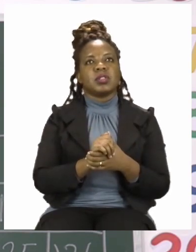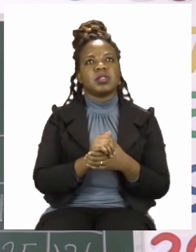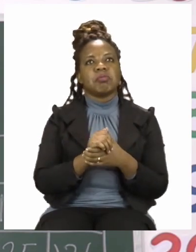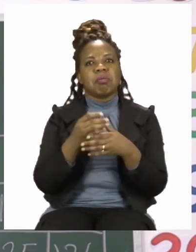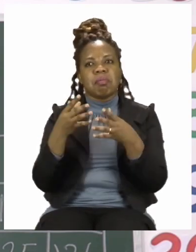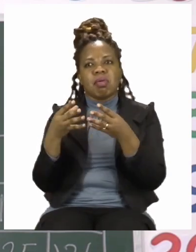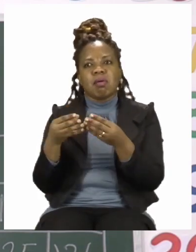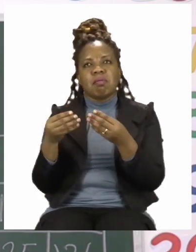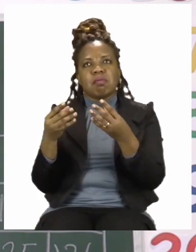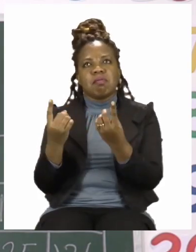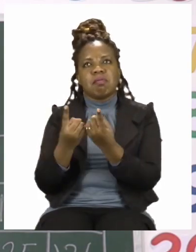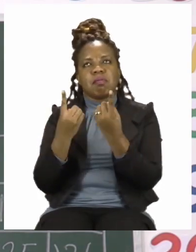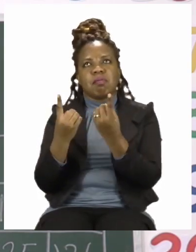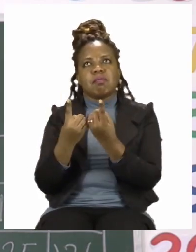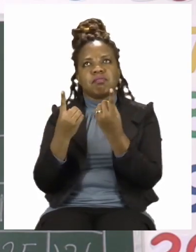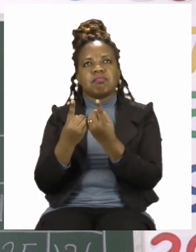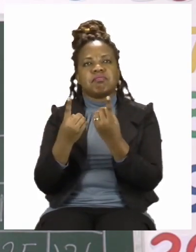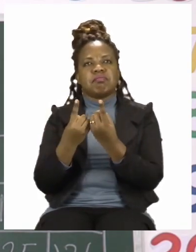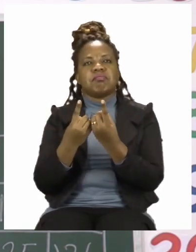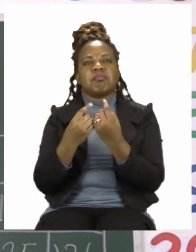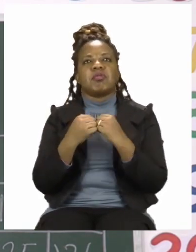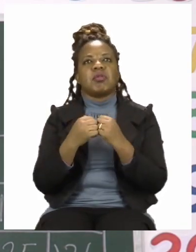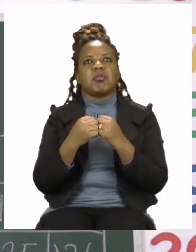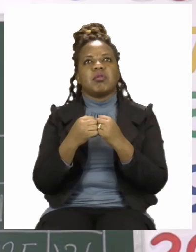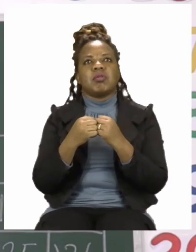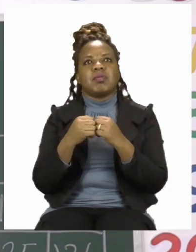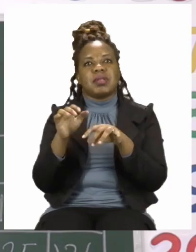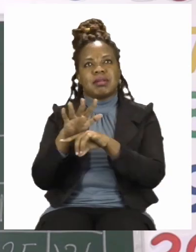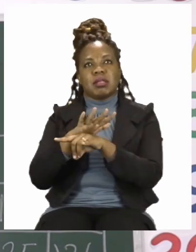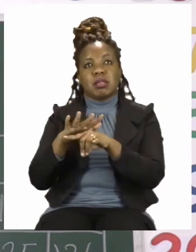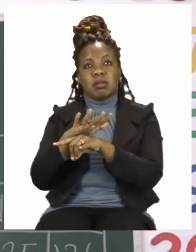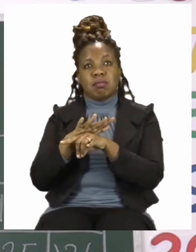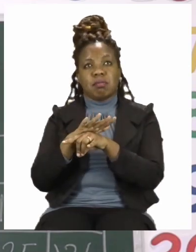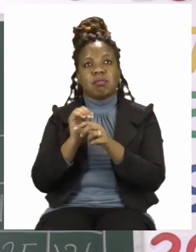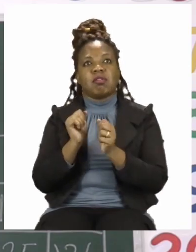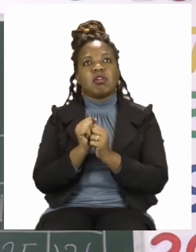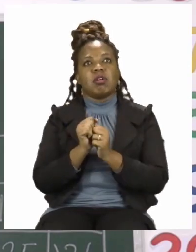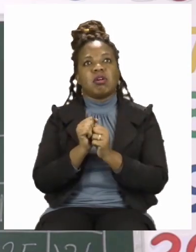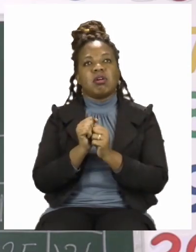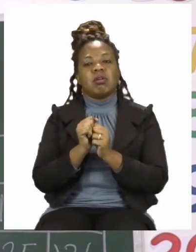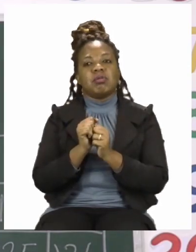minus 10 Namibian dollars.